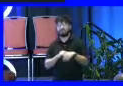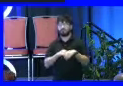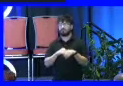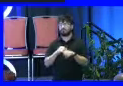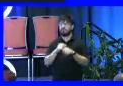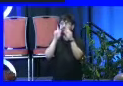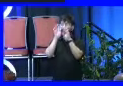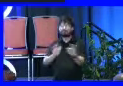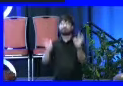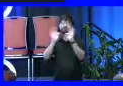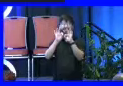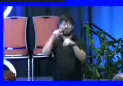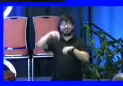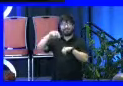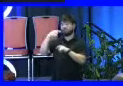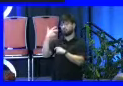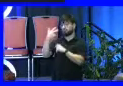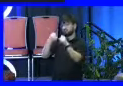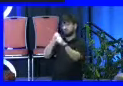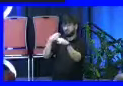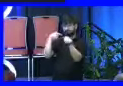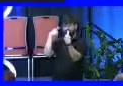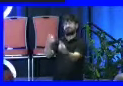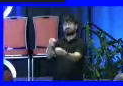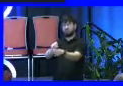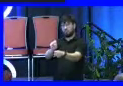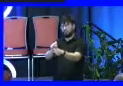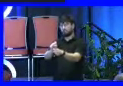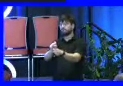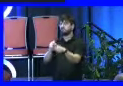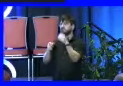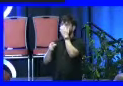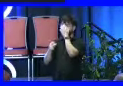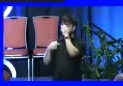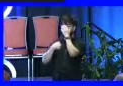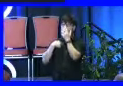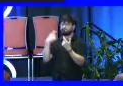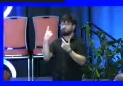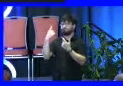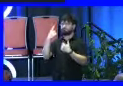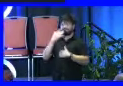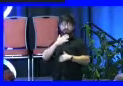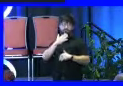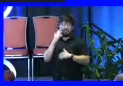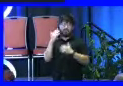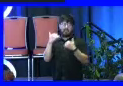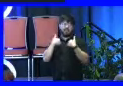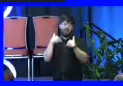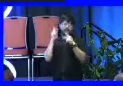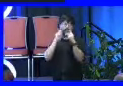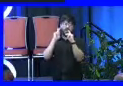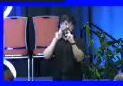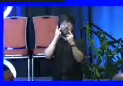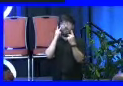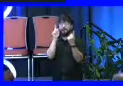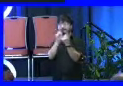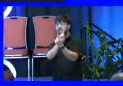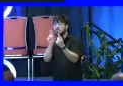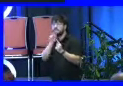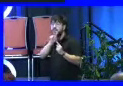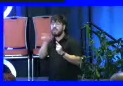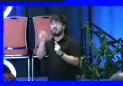I've been working on this now for 3 years, and I always have my individuals who help me really understand the importance of getting